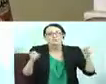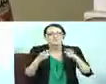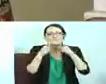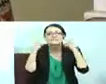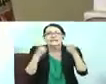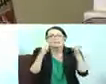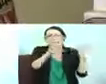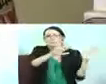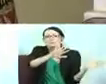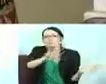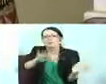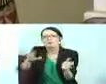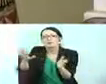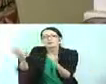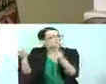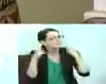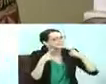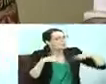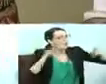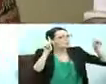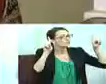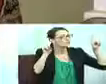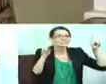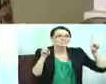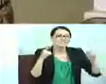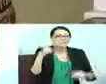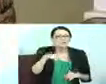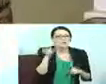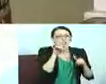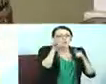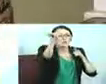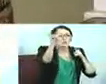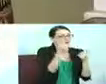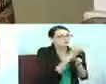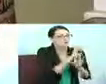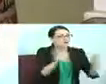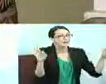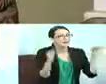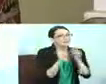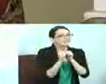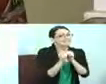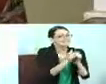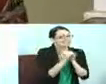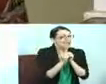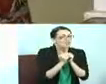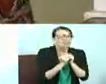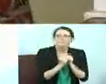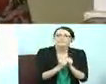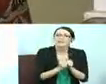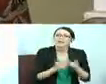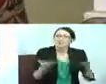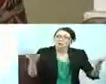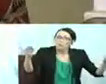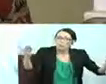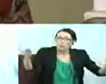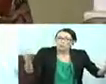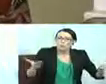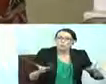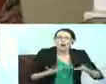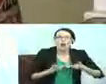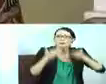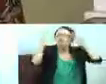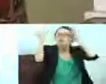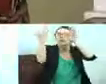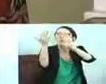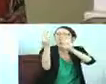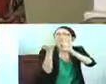freedom. Together, let us herald the grace-filled freedom-giving gospel